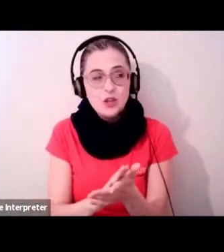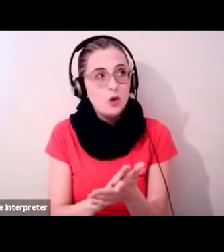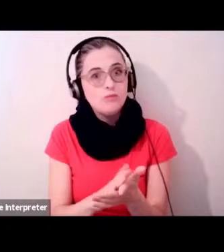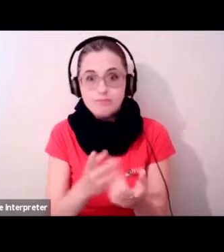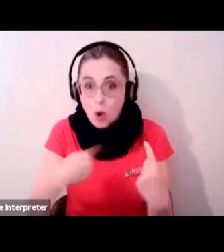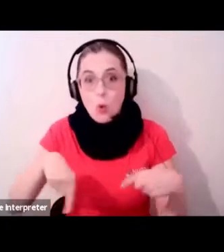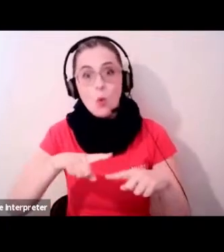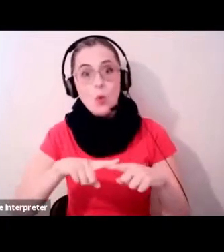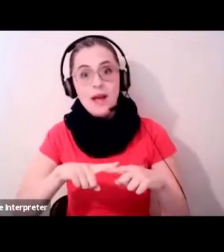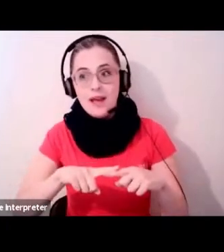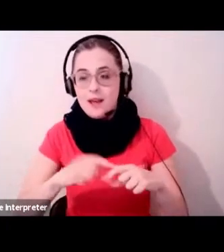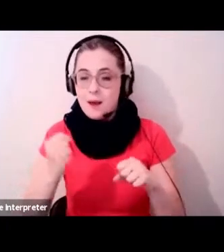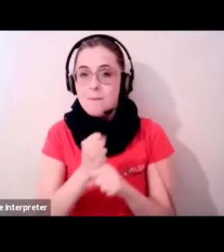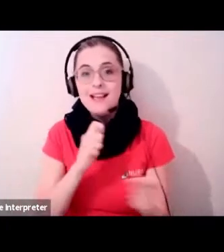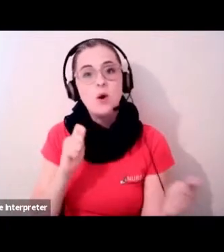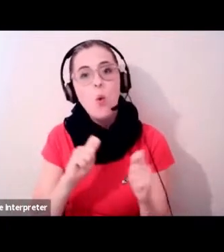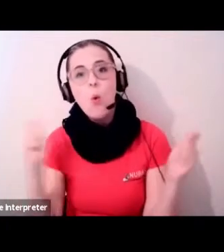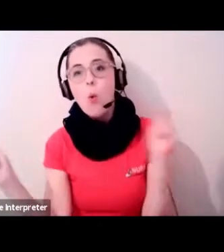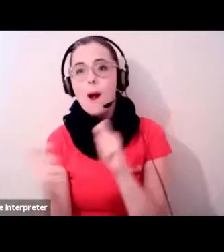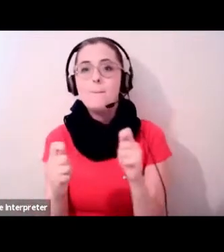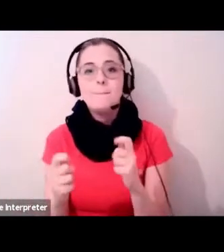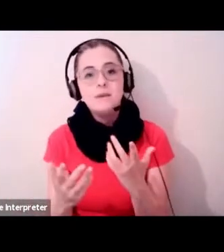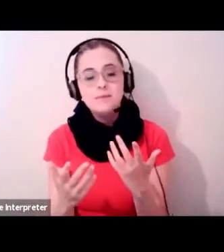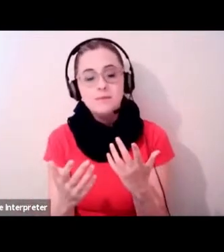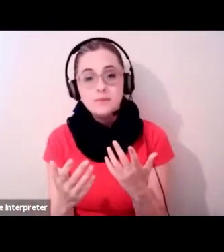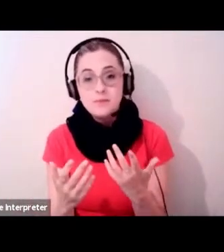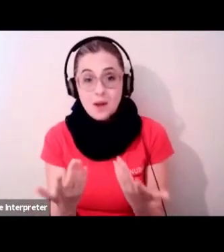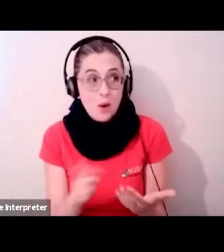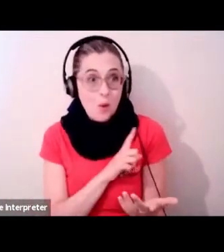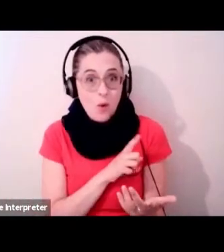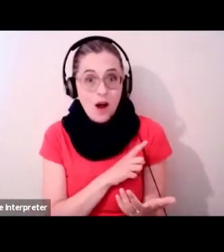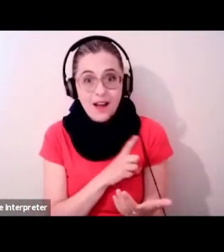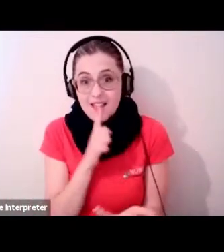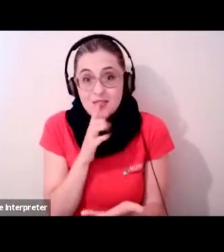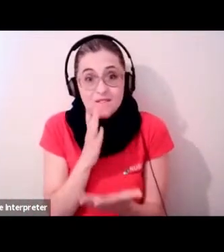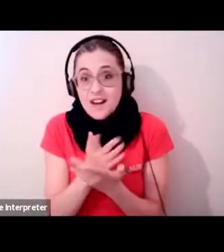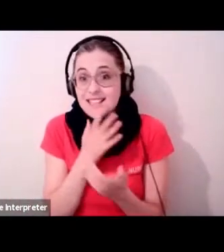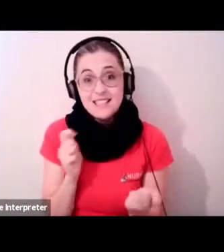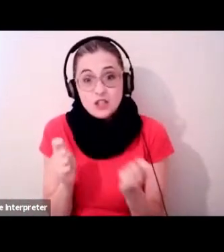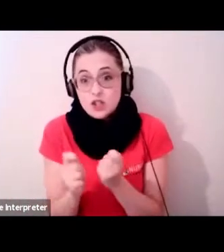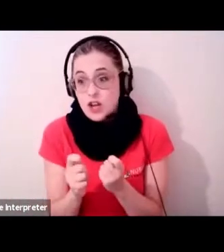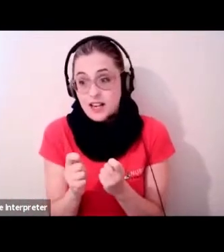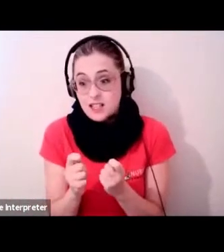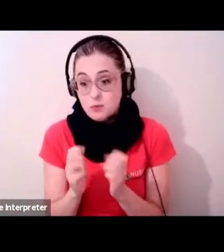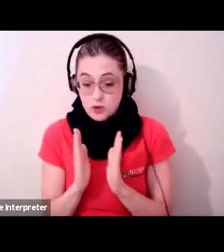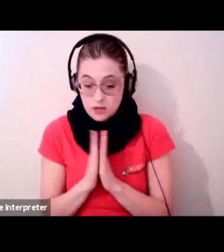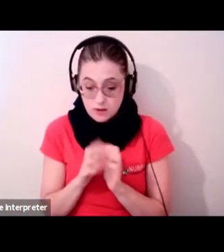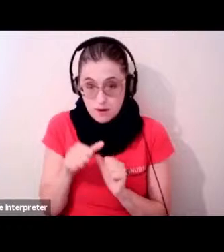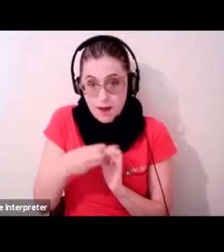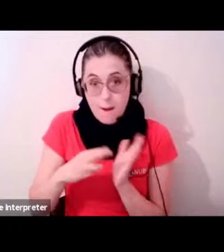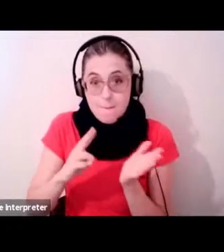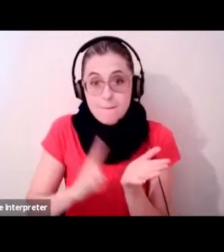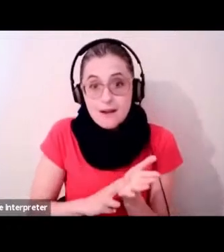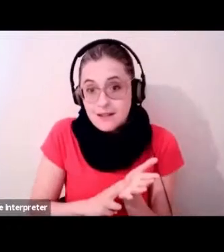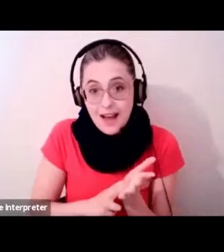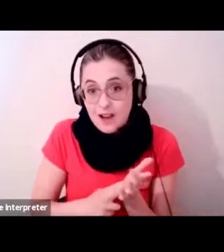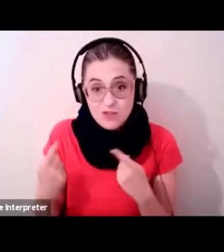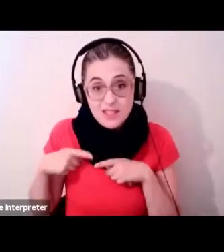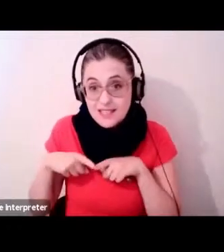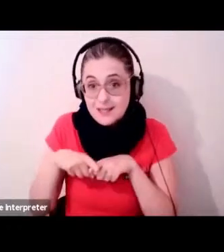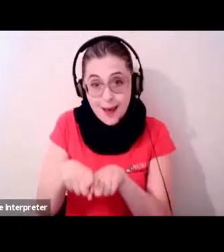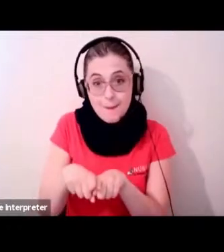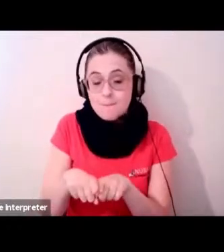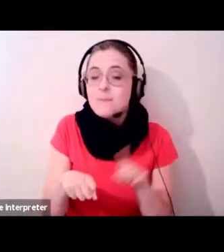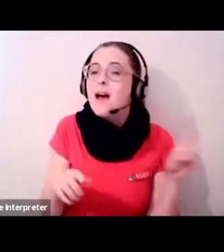huge contribution. The data did not change between Sunday and Monday. The data was there all the time. Maybe he